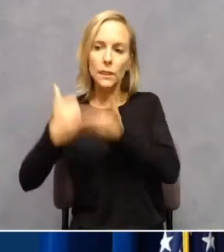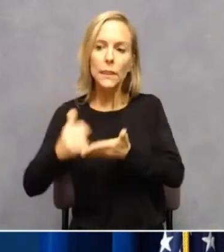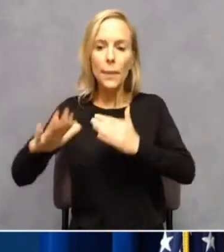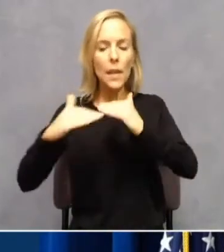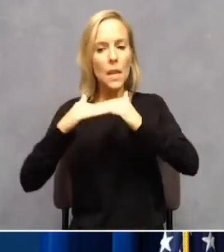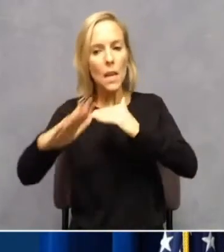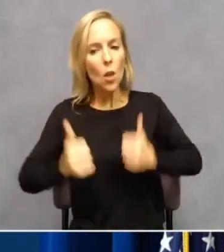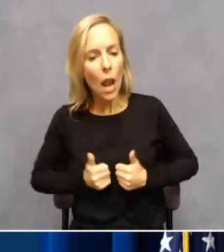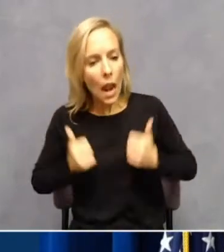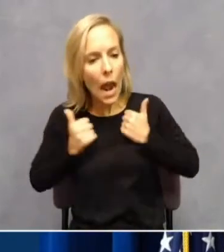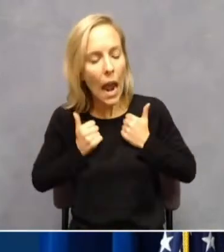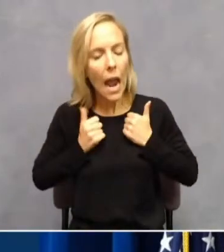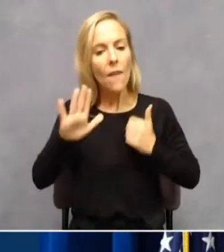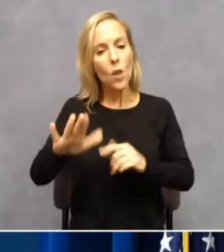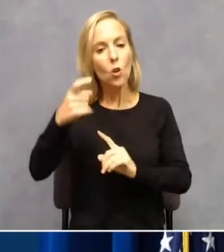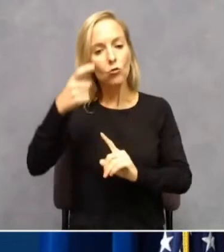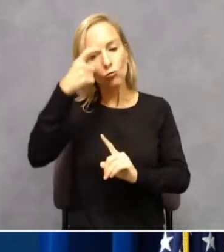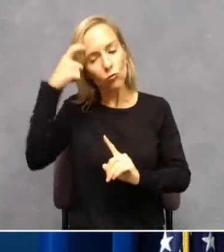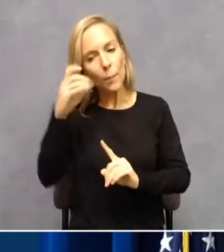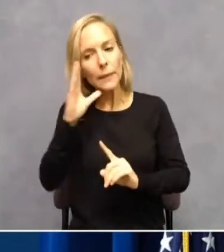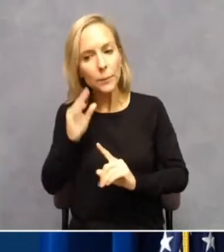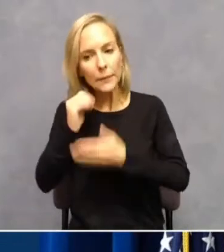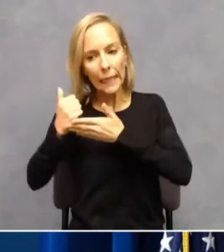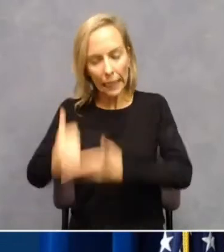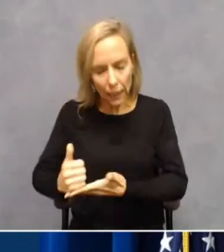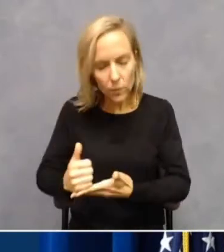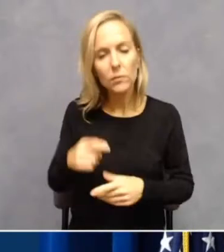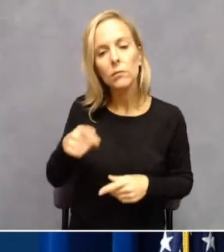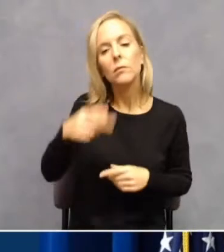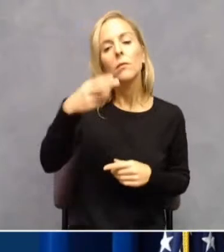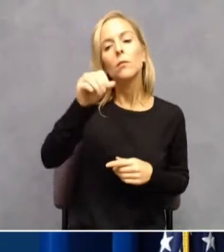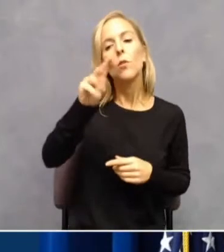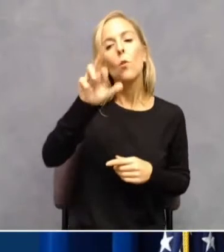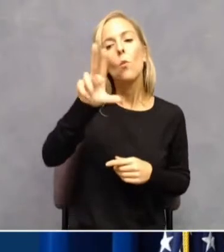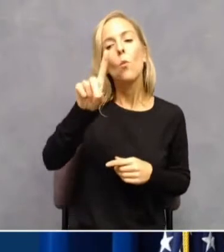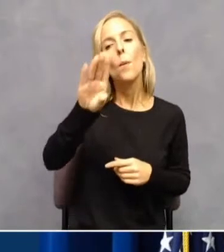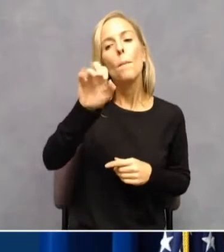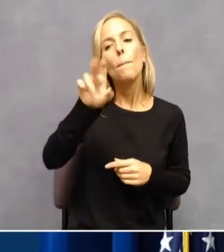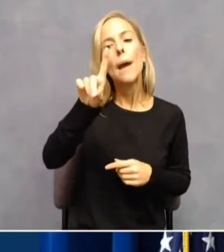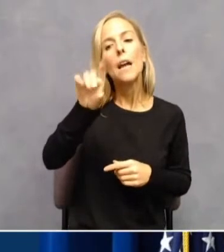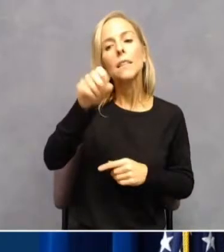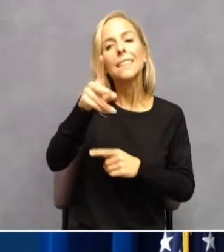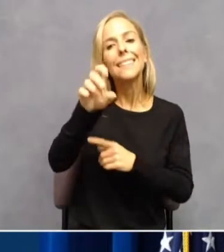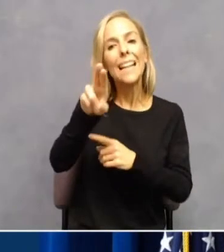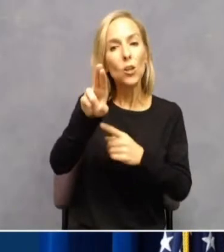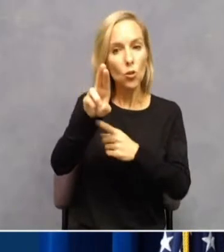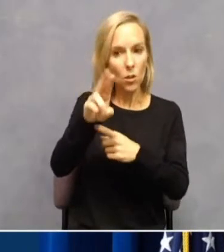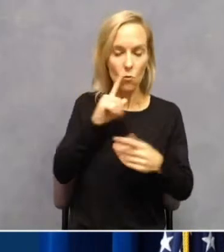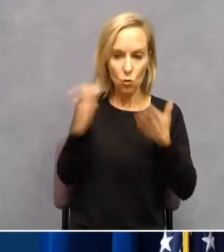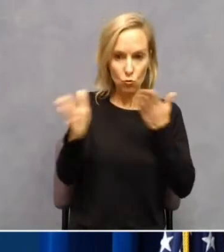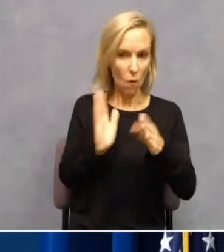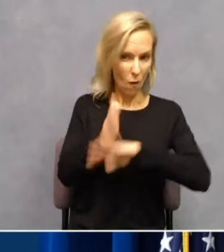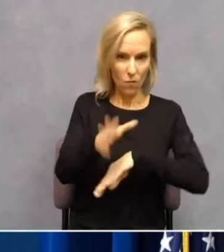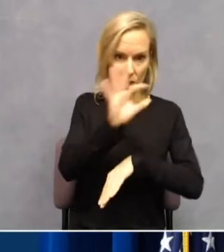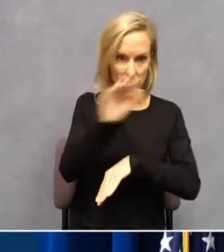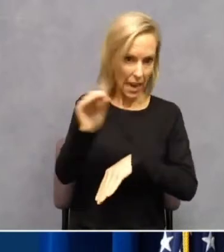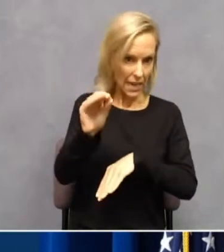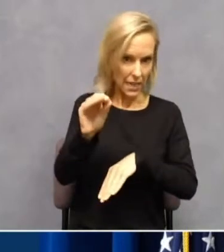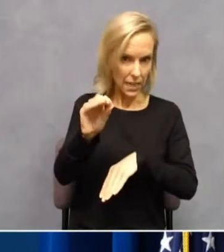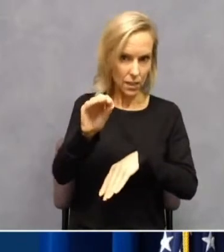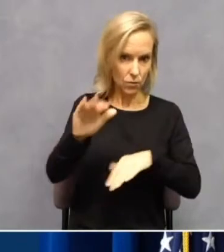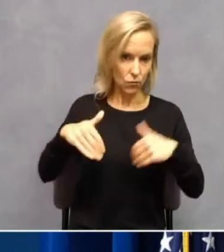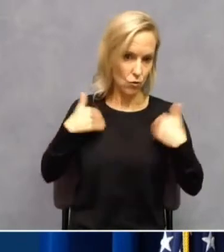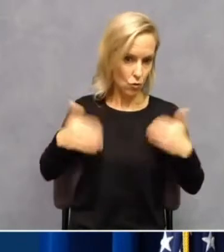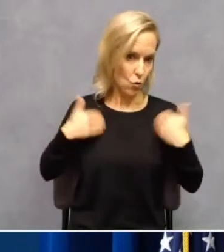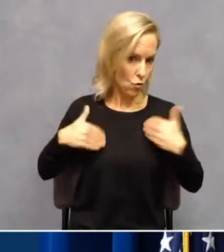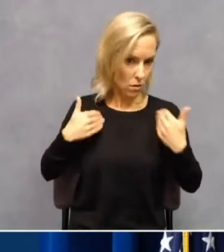year for the past several years, Brighton Center's Homeward Bound shelter has served over 90 youth that are victims of crime related to physical,